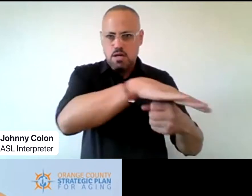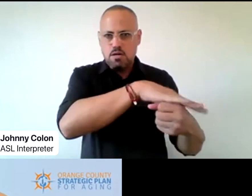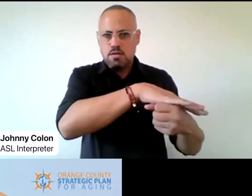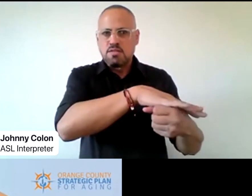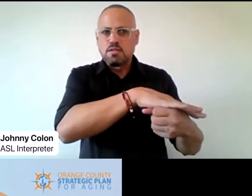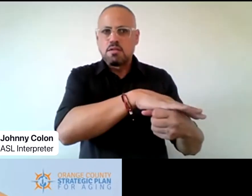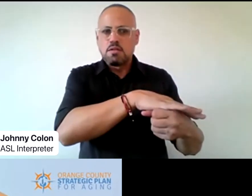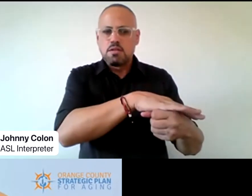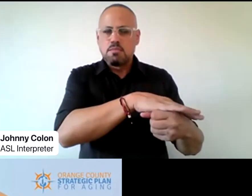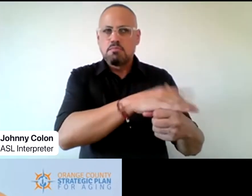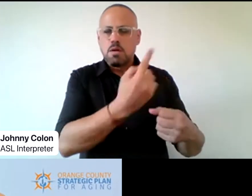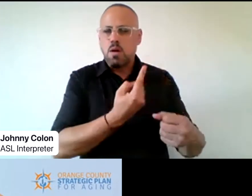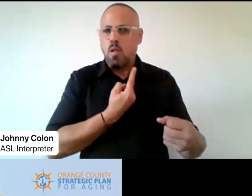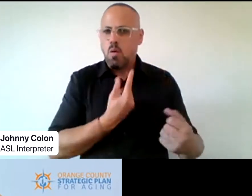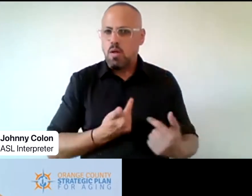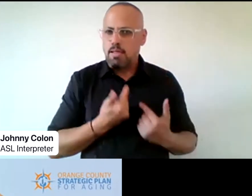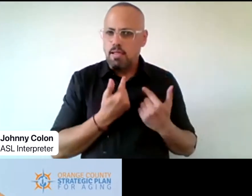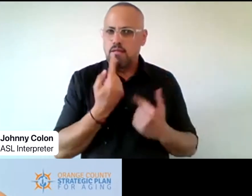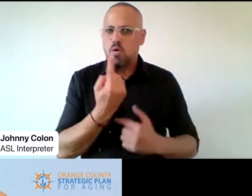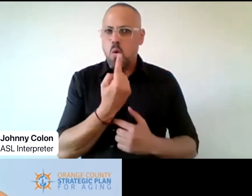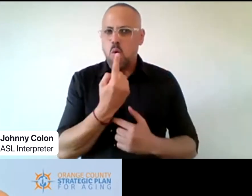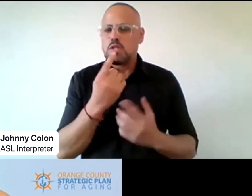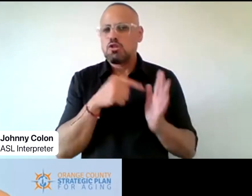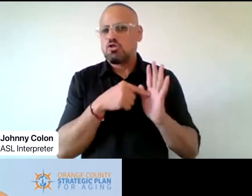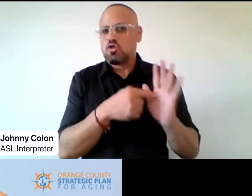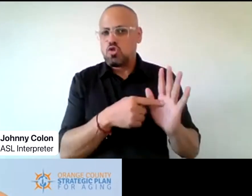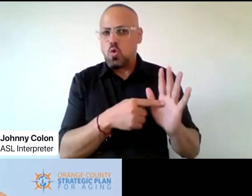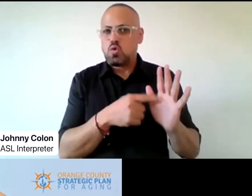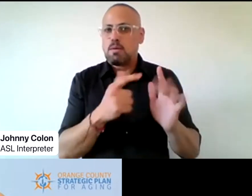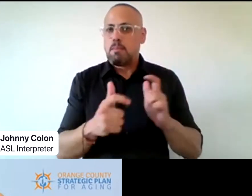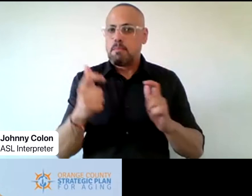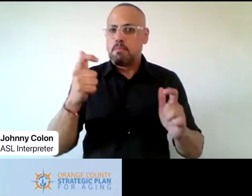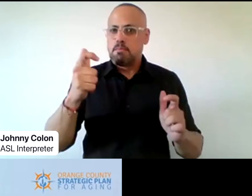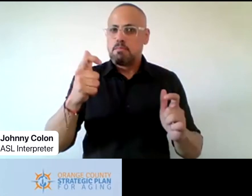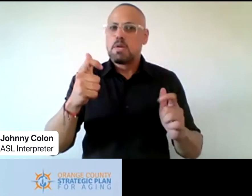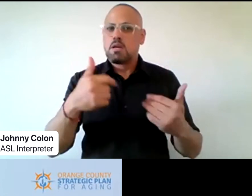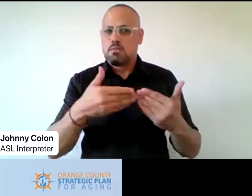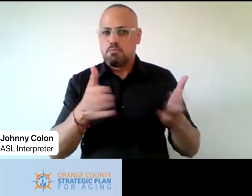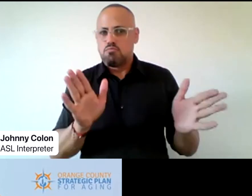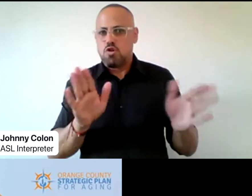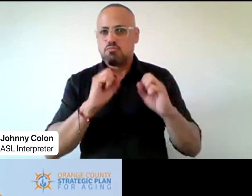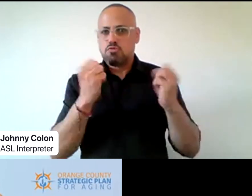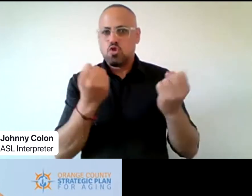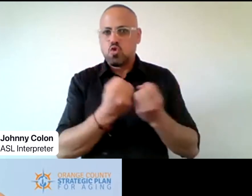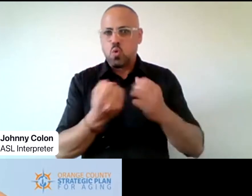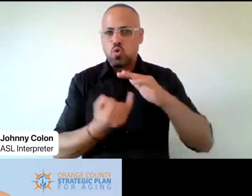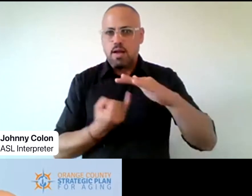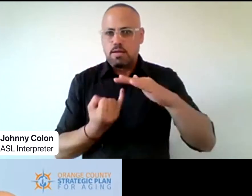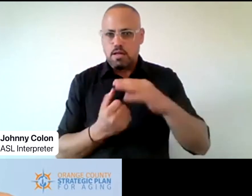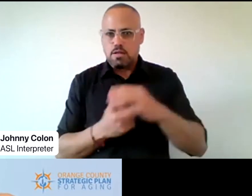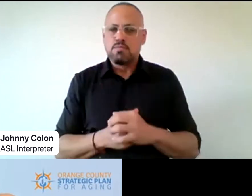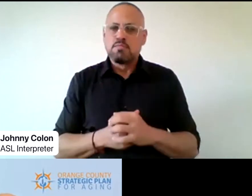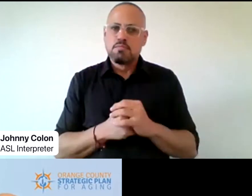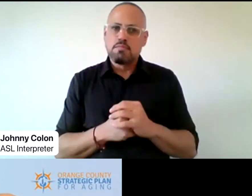living alone only is reflective of a bigger, broader problem of social isolation.